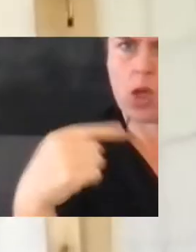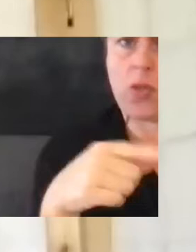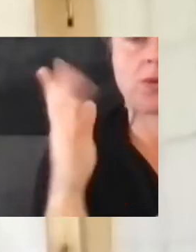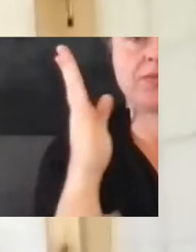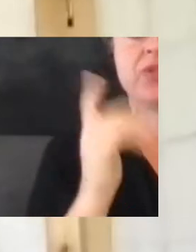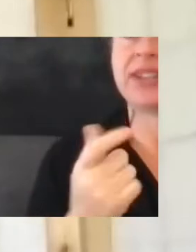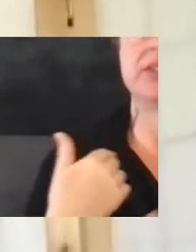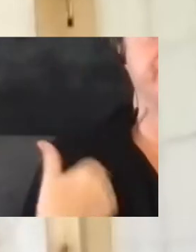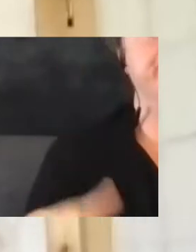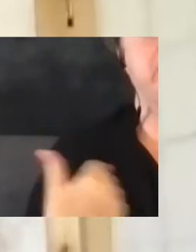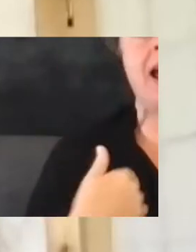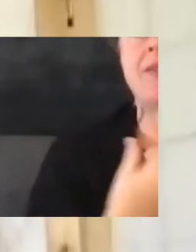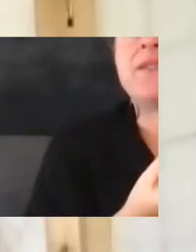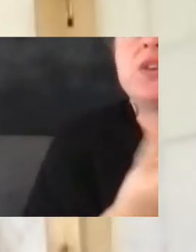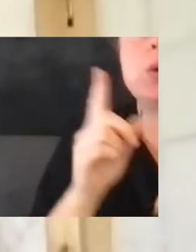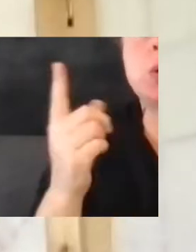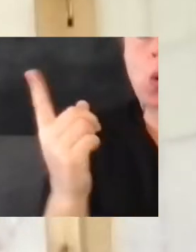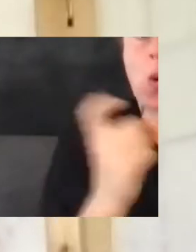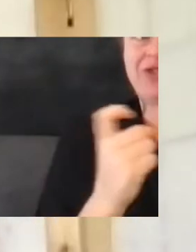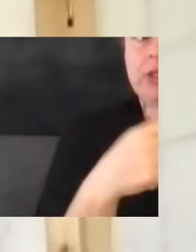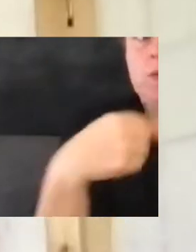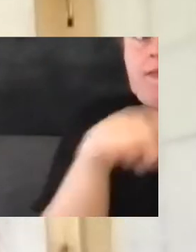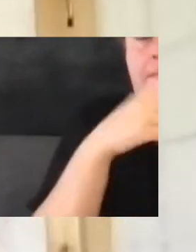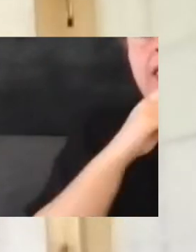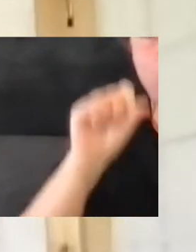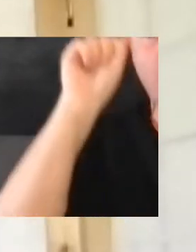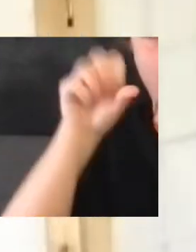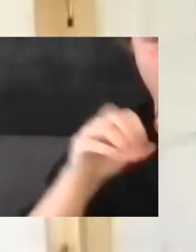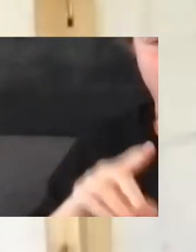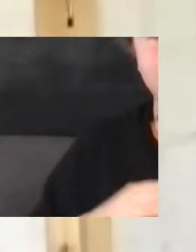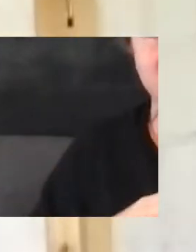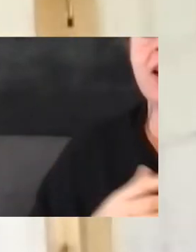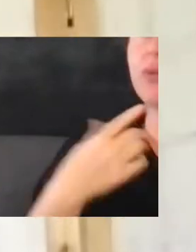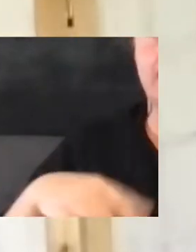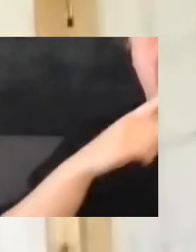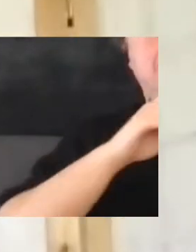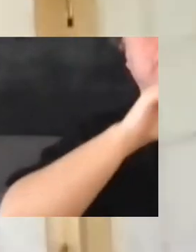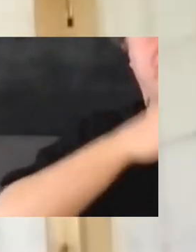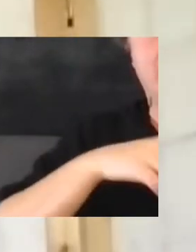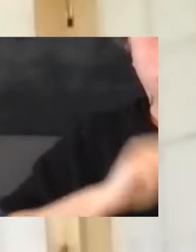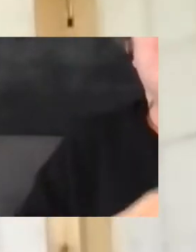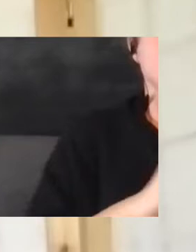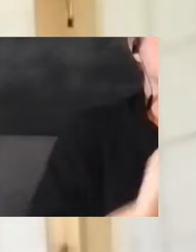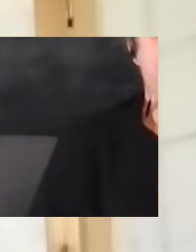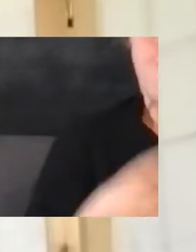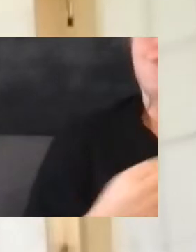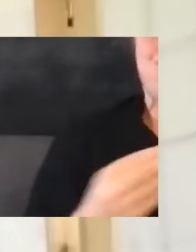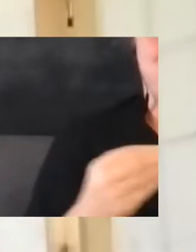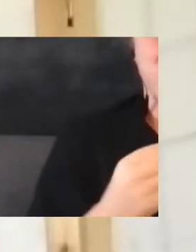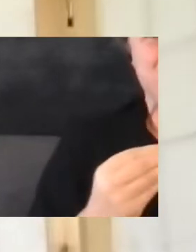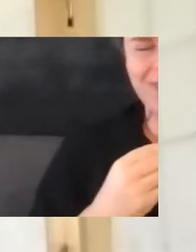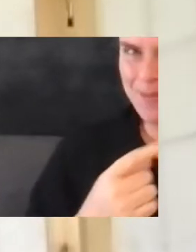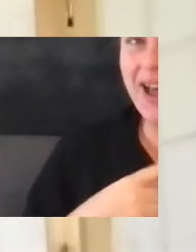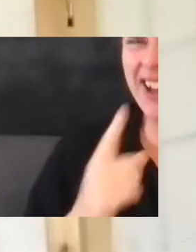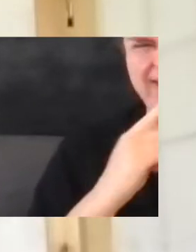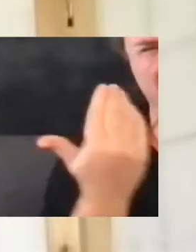could say. But thanks for condensing that and giving us the high points. Amy Johnson, are you available to come up to our virtual stage? You'll